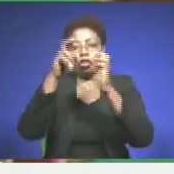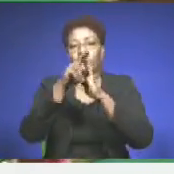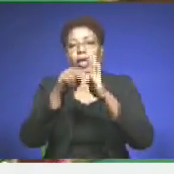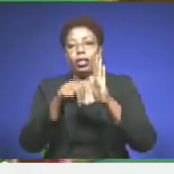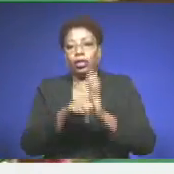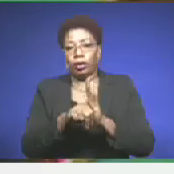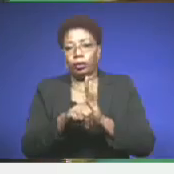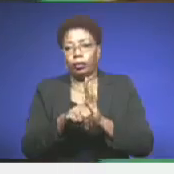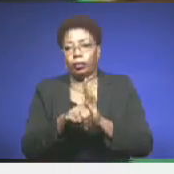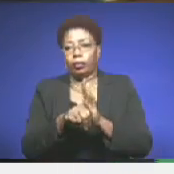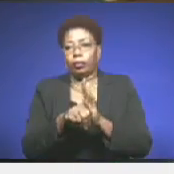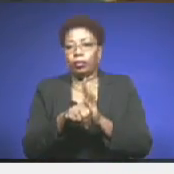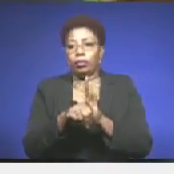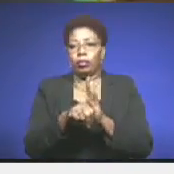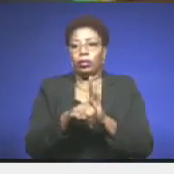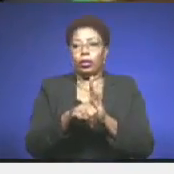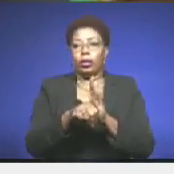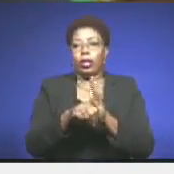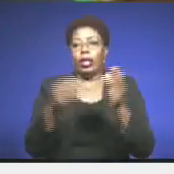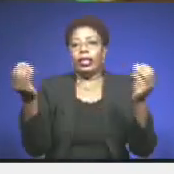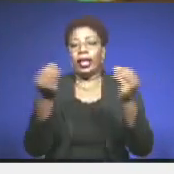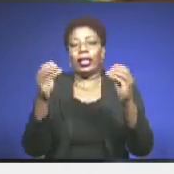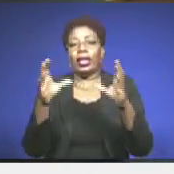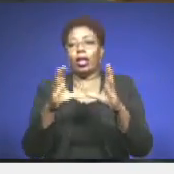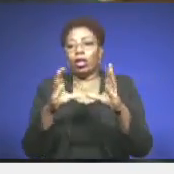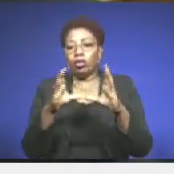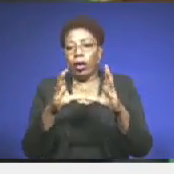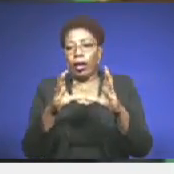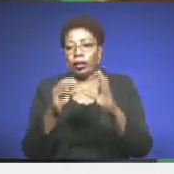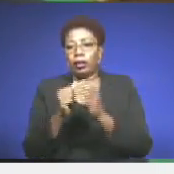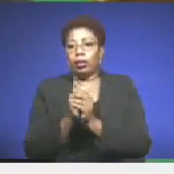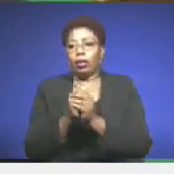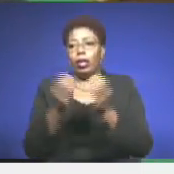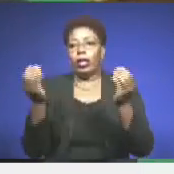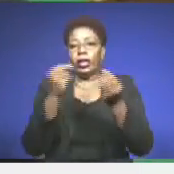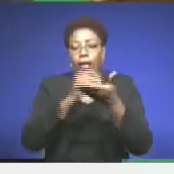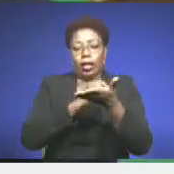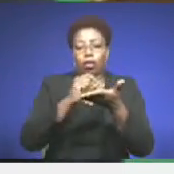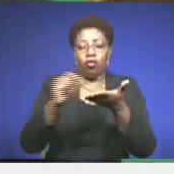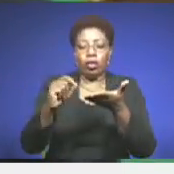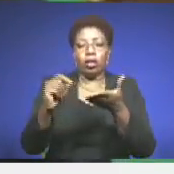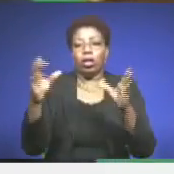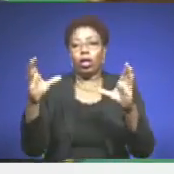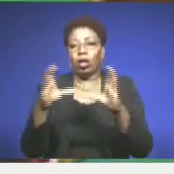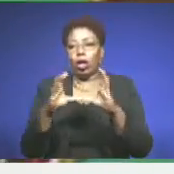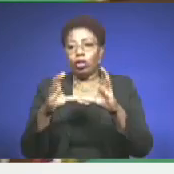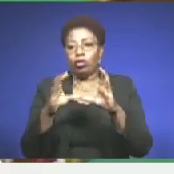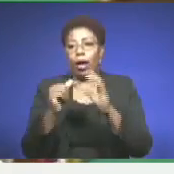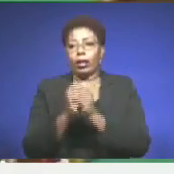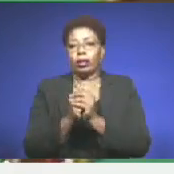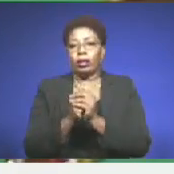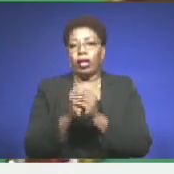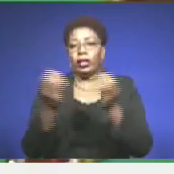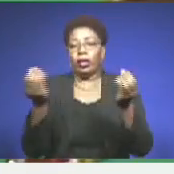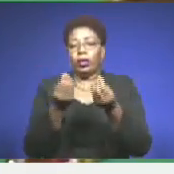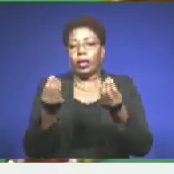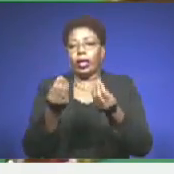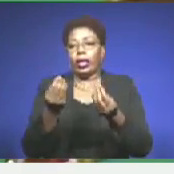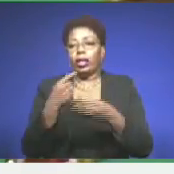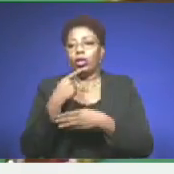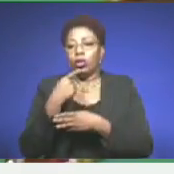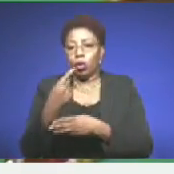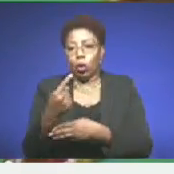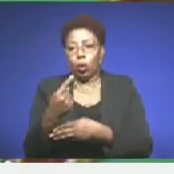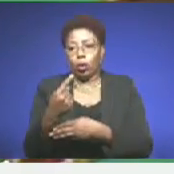Education. They have no contract or no written contract. They were not